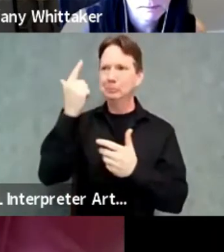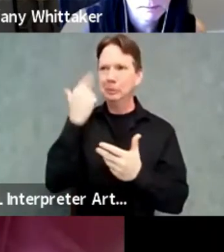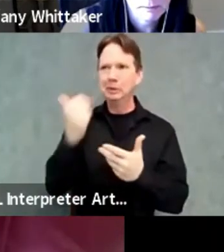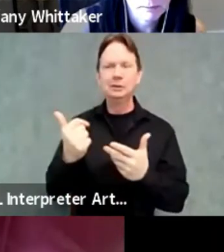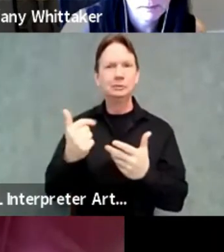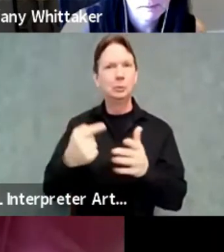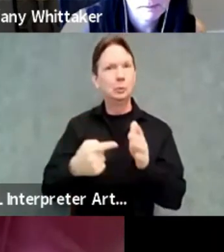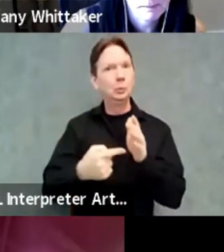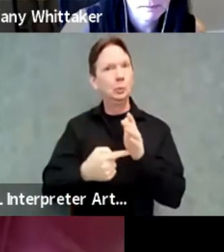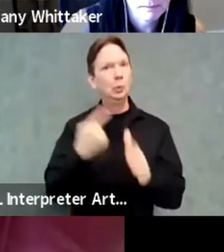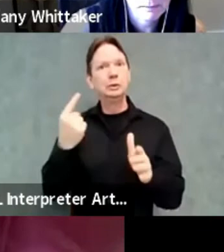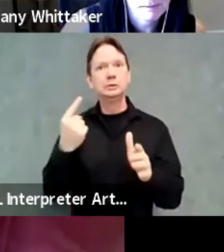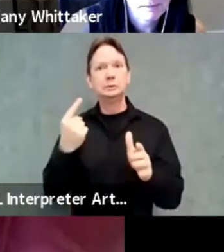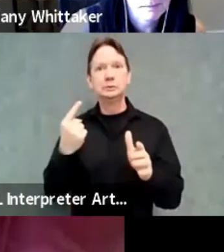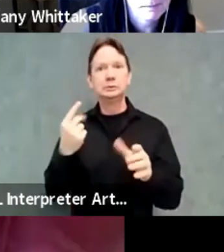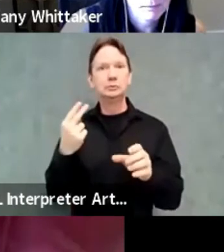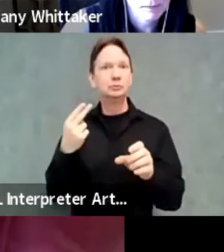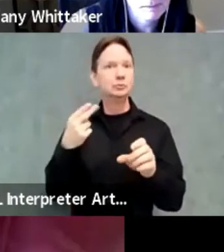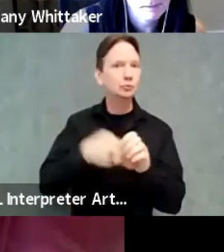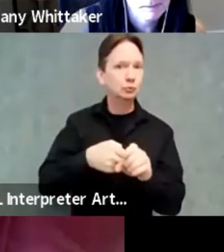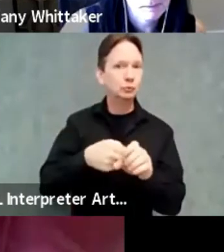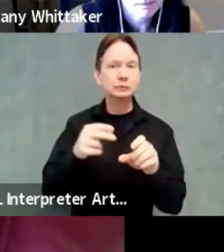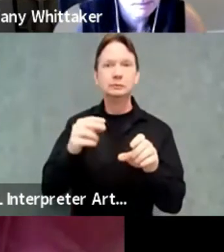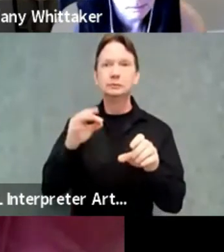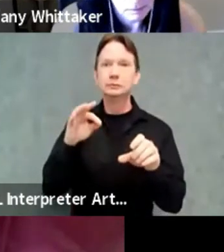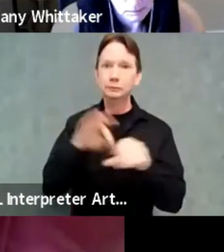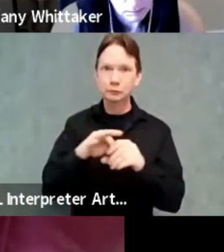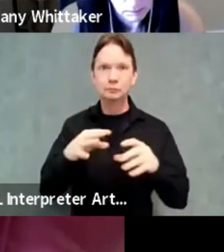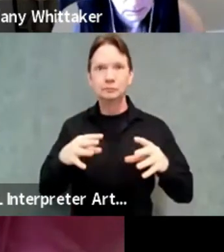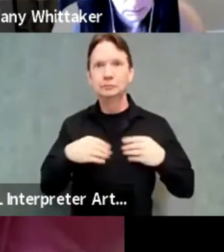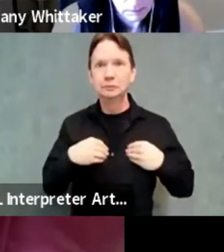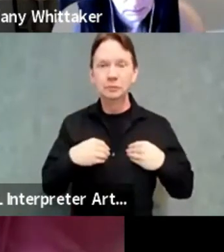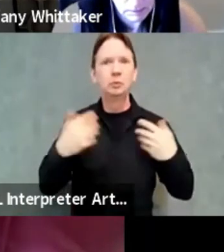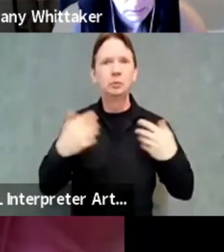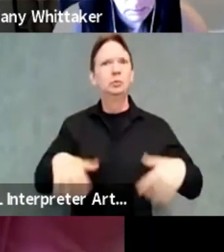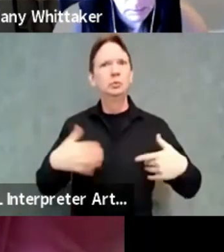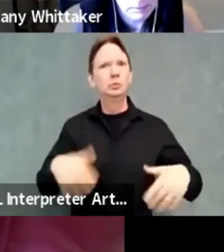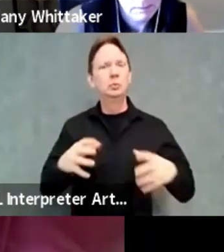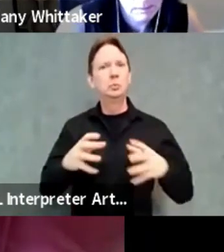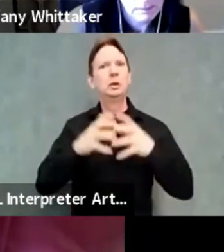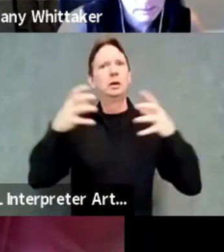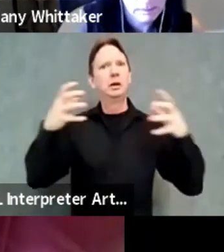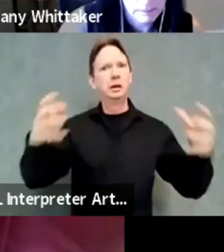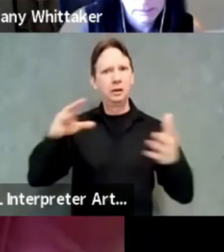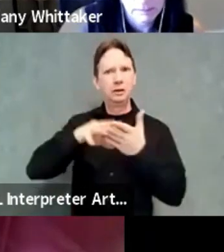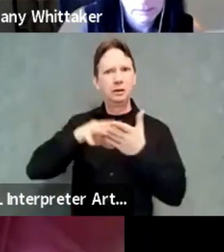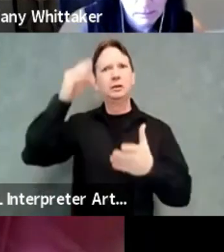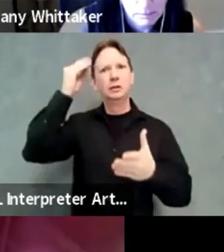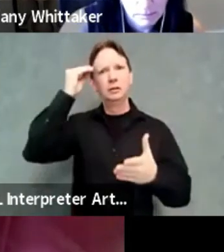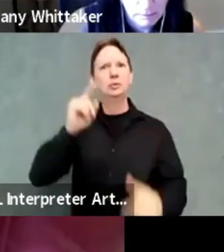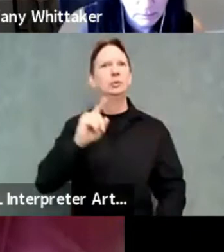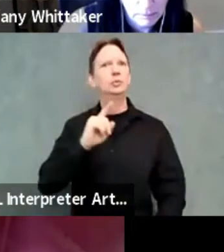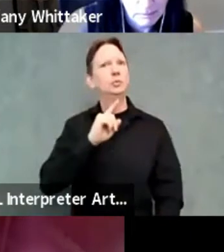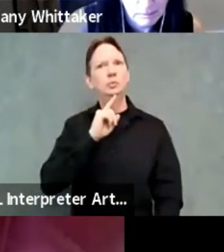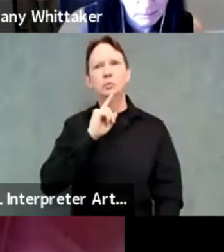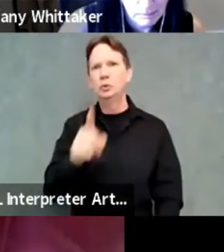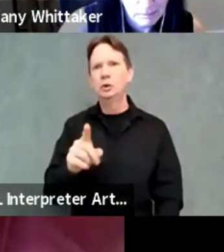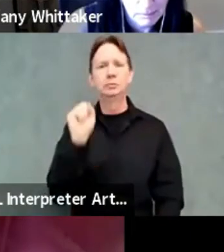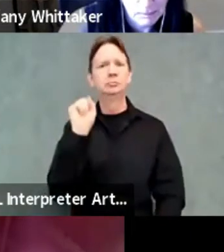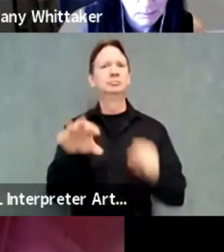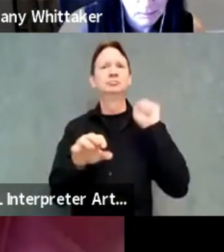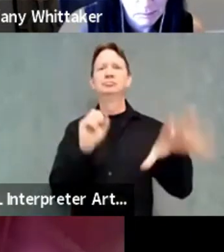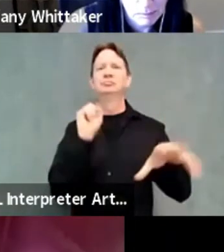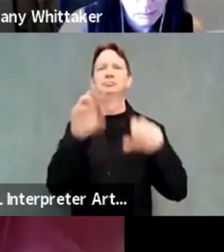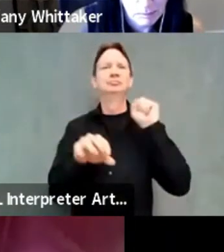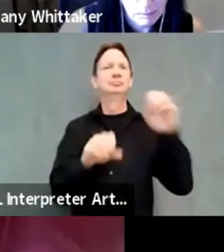beginning. Once you've done it, I think it gets easier, but there's a lot of stuff that you have to, that gets thrown at you in the early days of being a SIG officer.